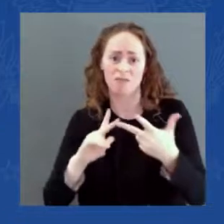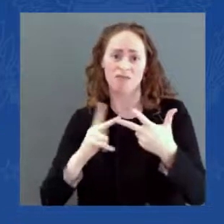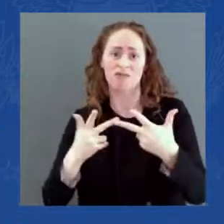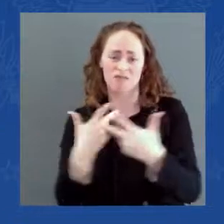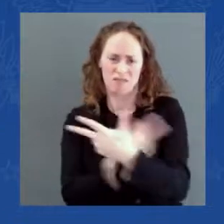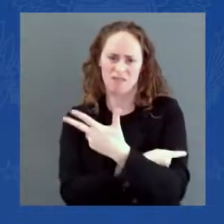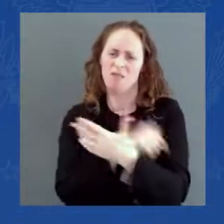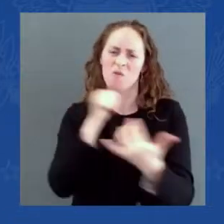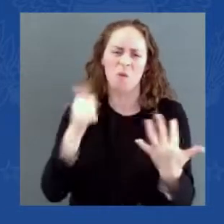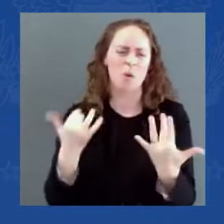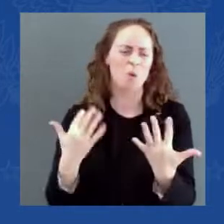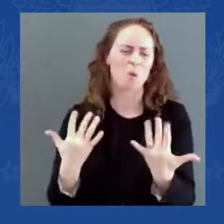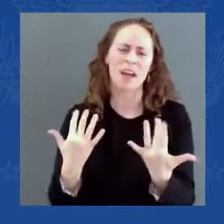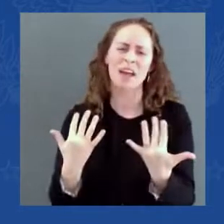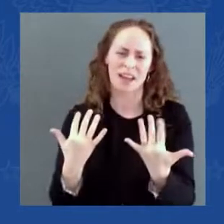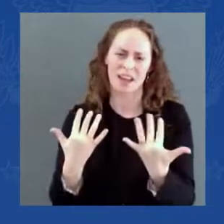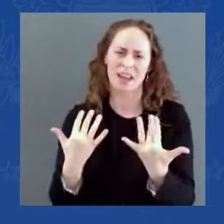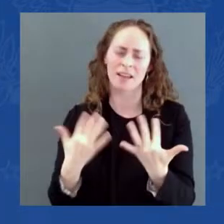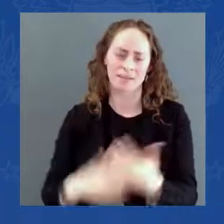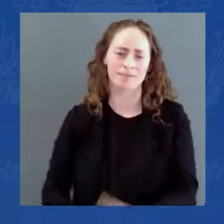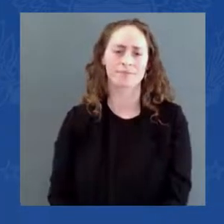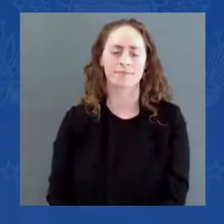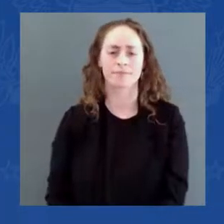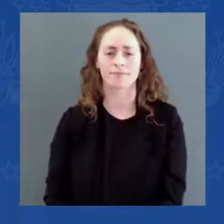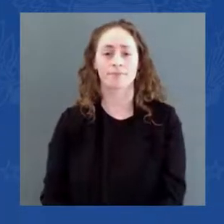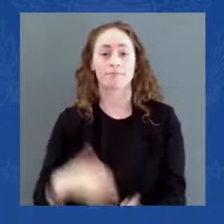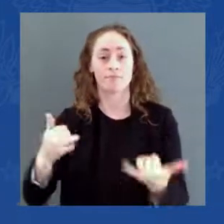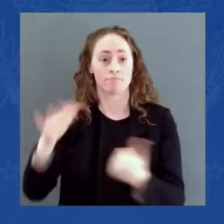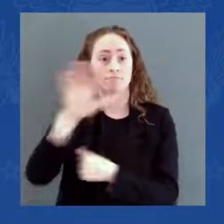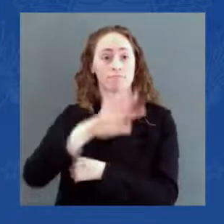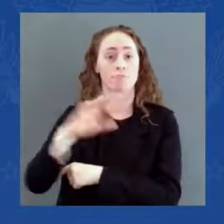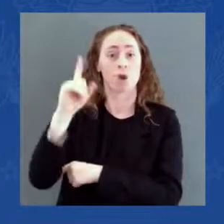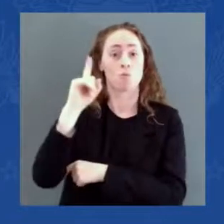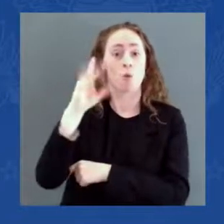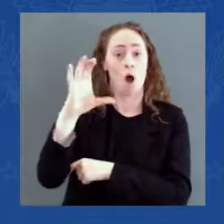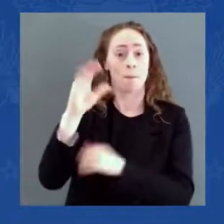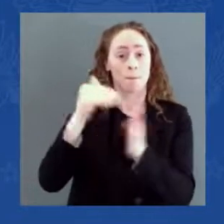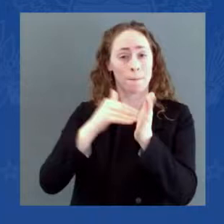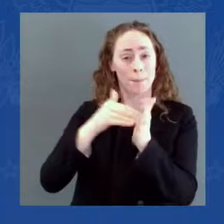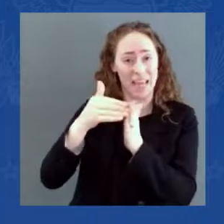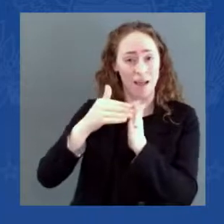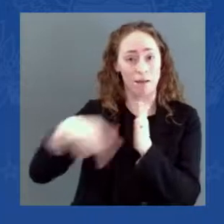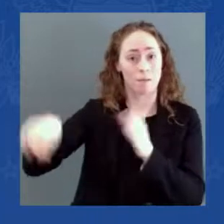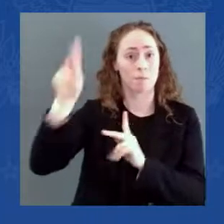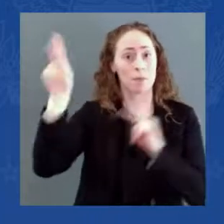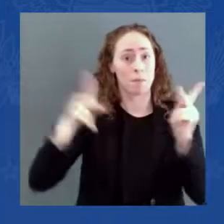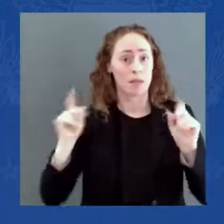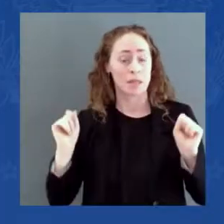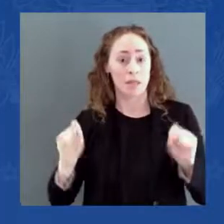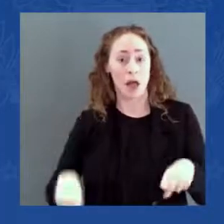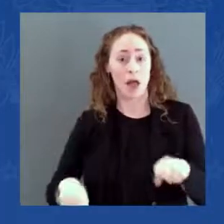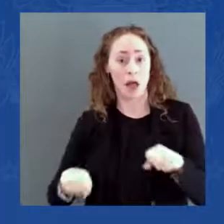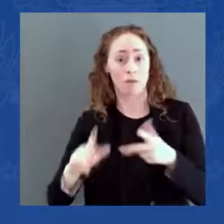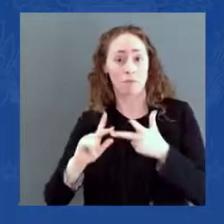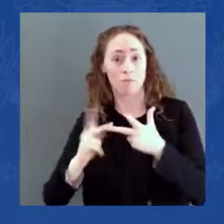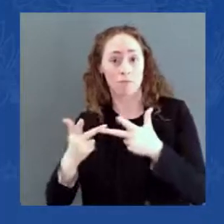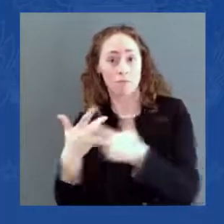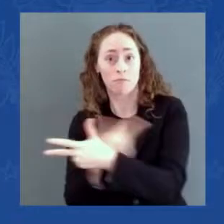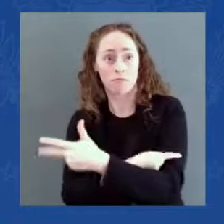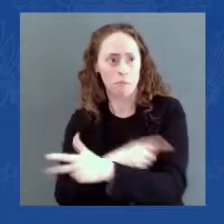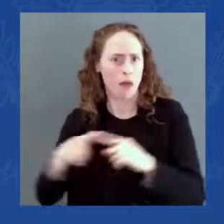boosters, but haven't gotten the booster shot yet. Folks, if you're over the age of 18 and you got vaccinated